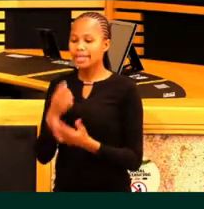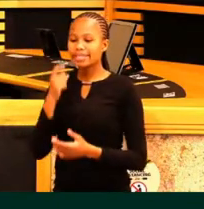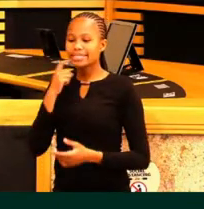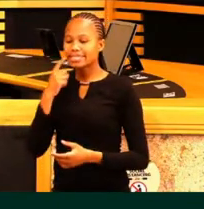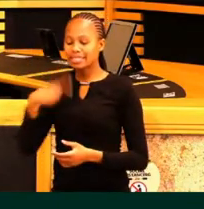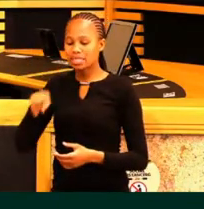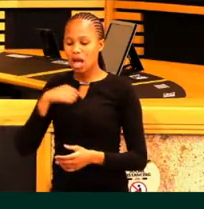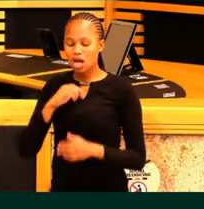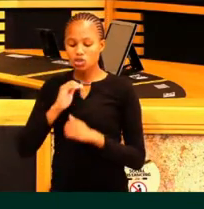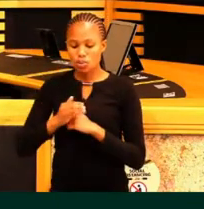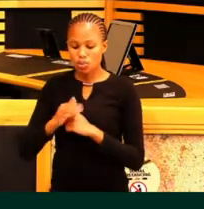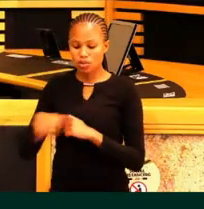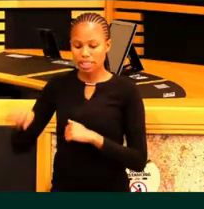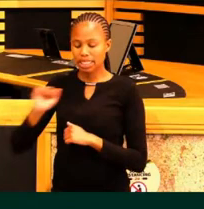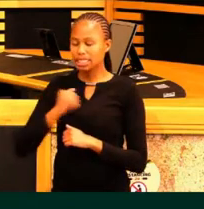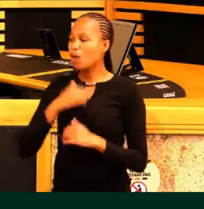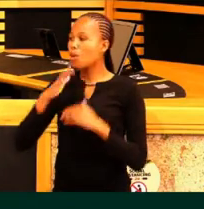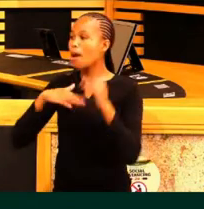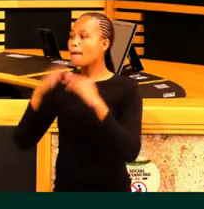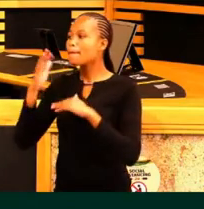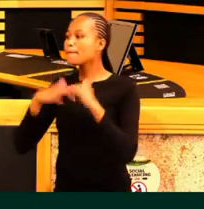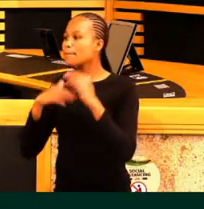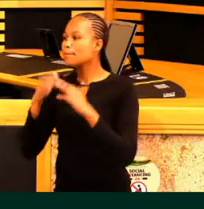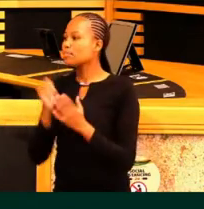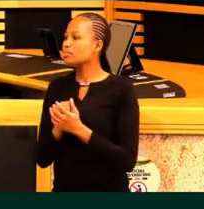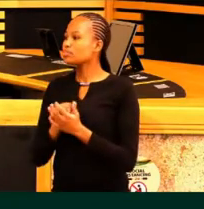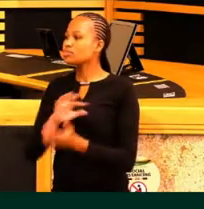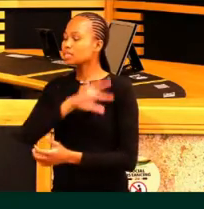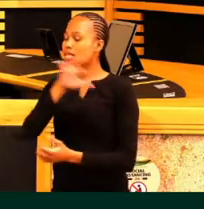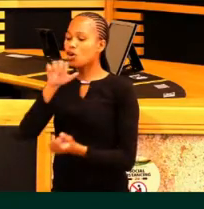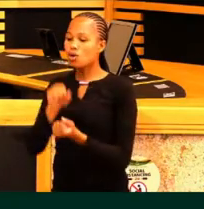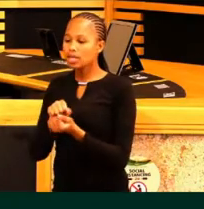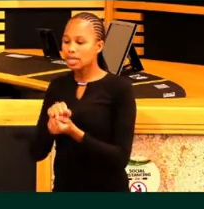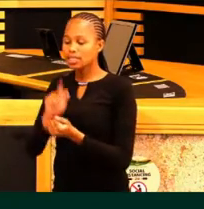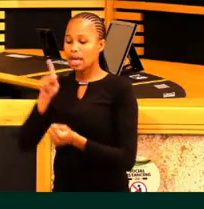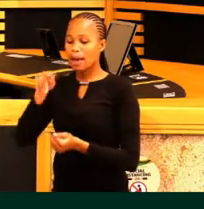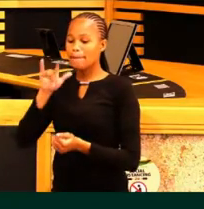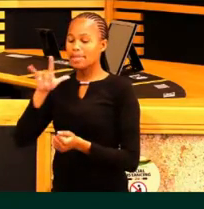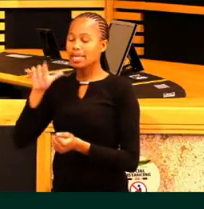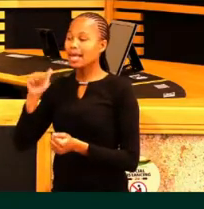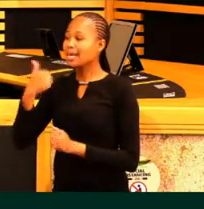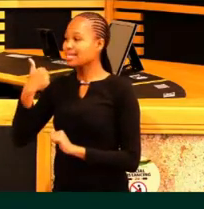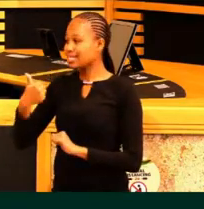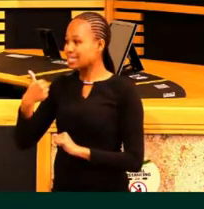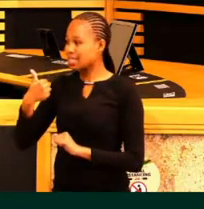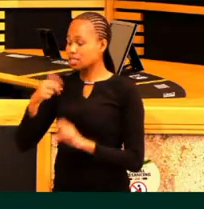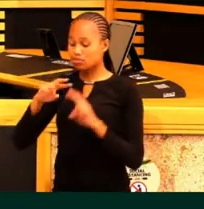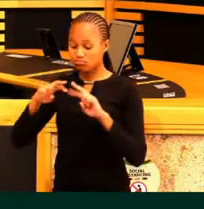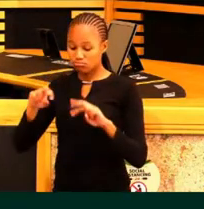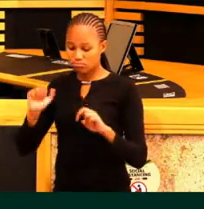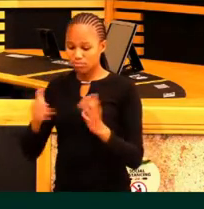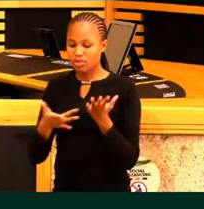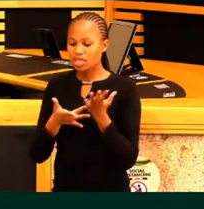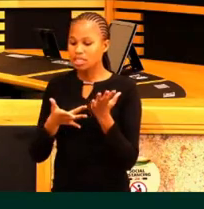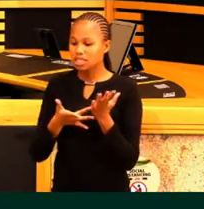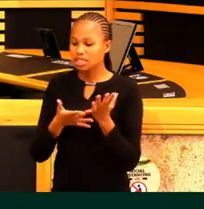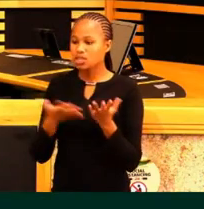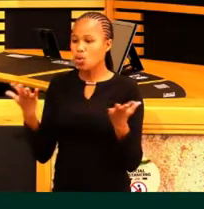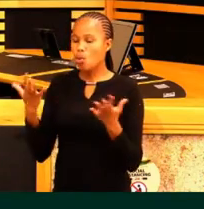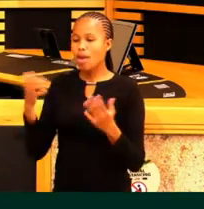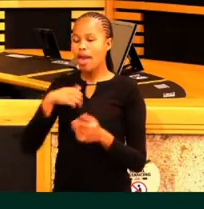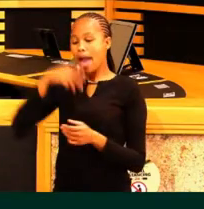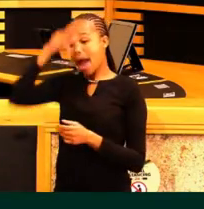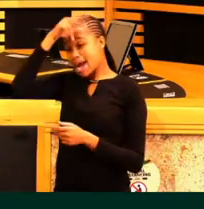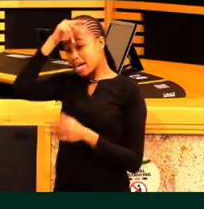us to protect our buildings seeks that of course is information research and Technology where our graduates are